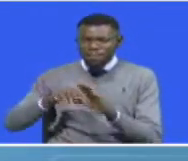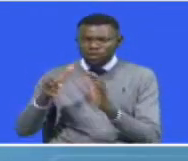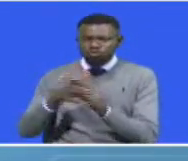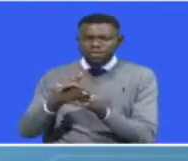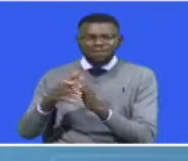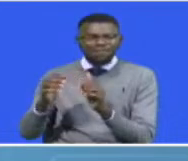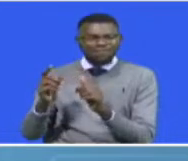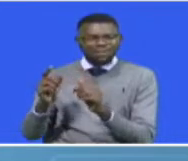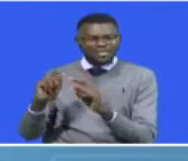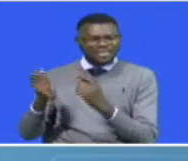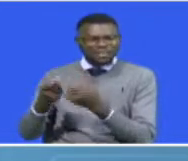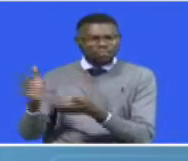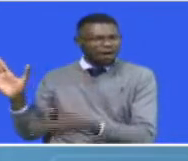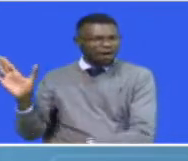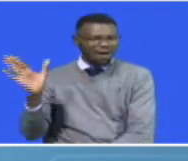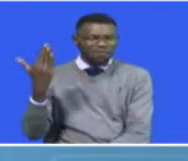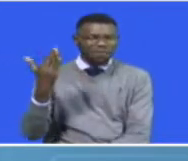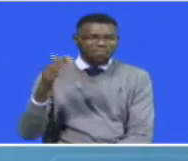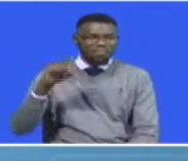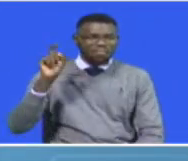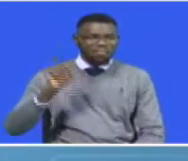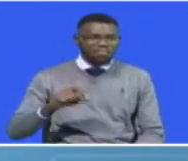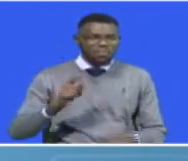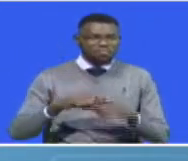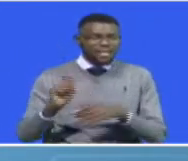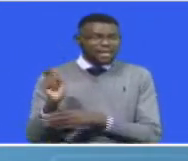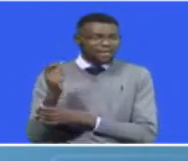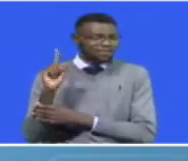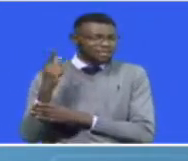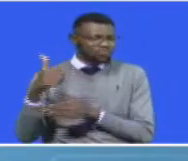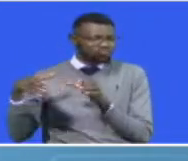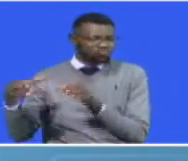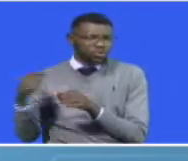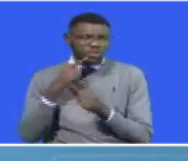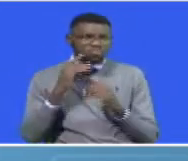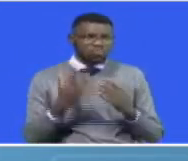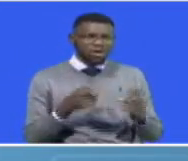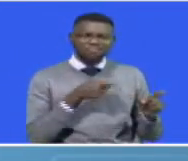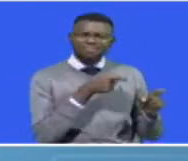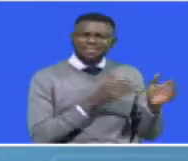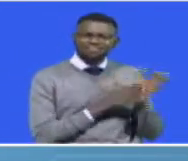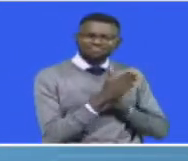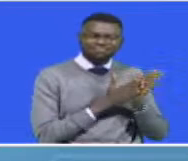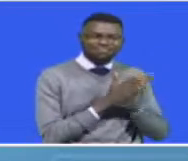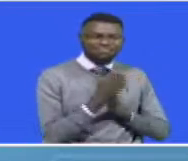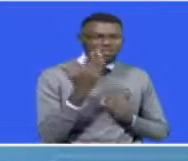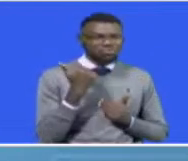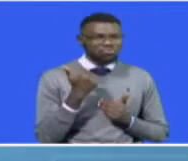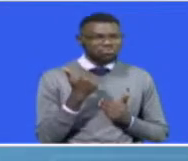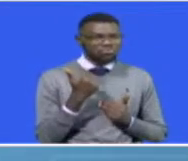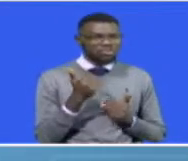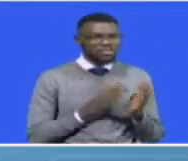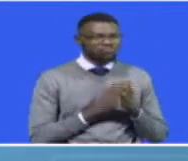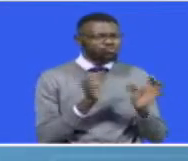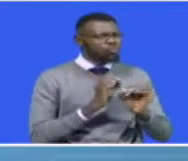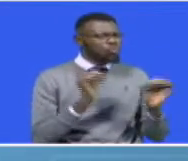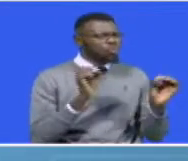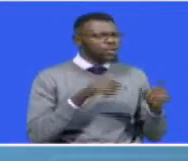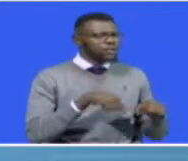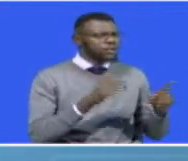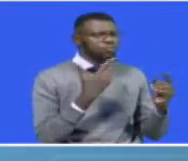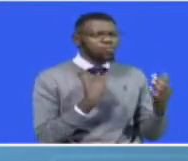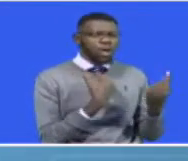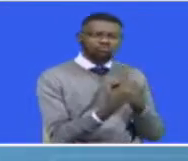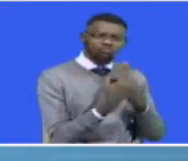removed from the team. However, their Kenya Kwanza counterparts accuse them of lack of goodwill on grounds that they want the talks to